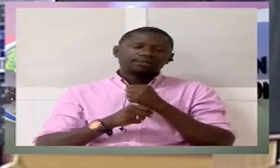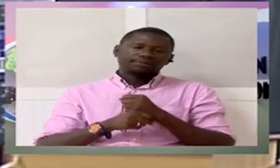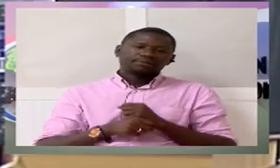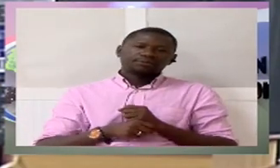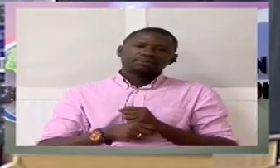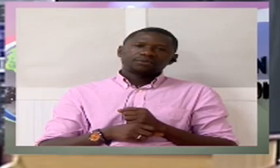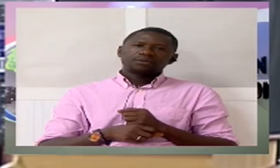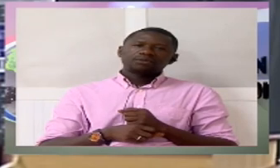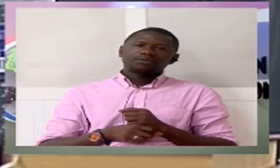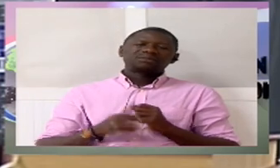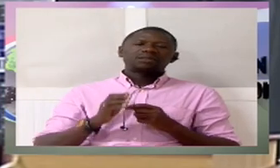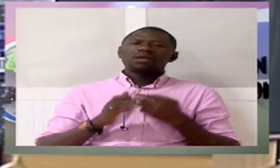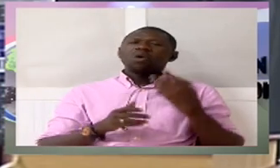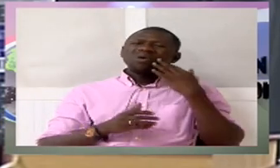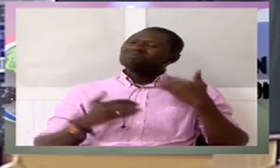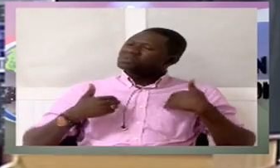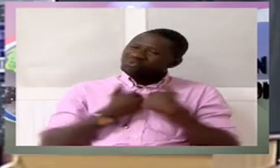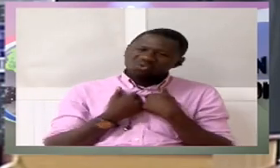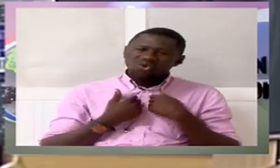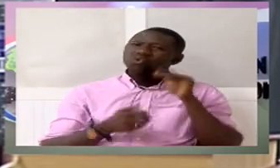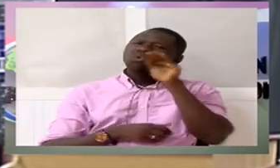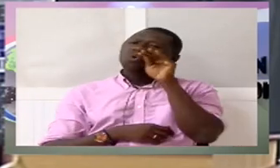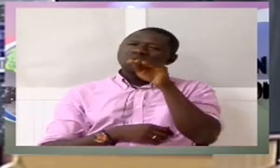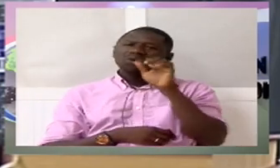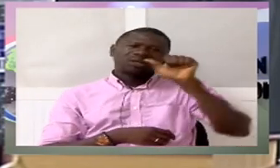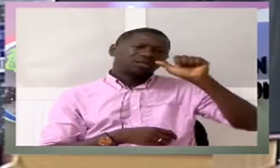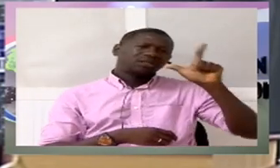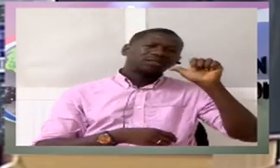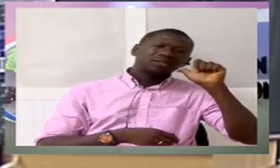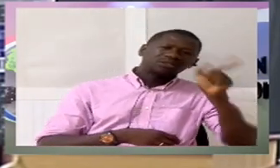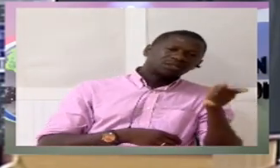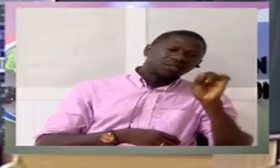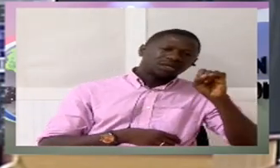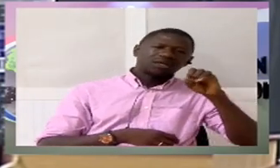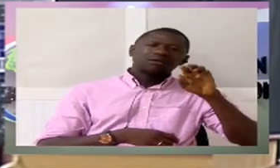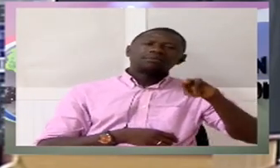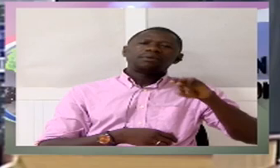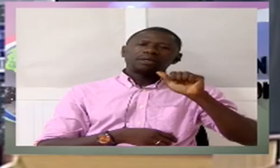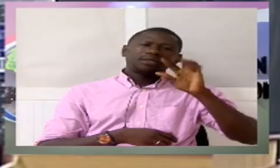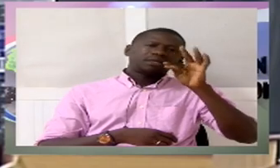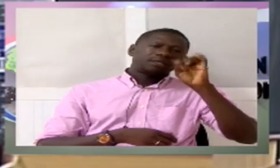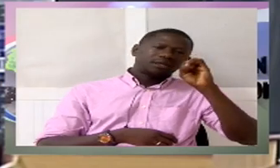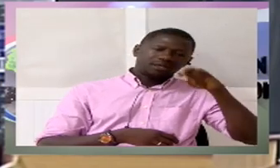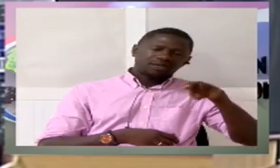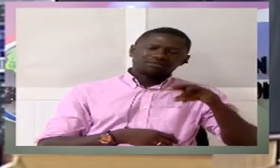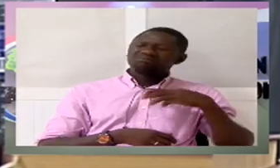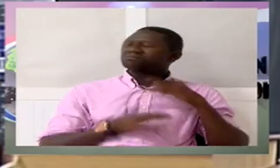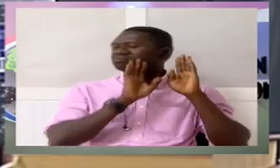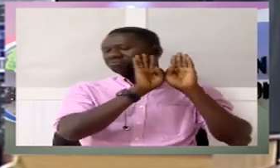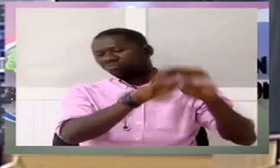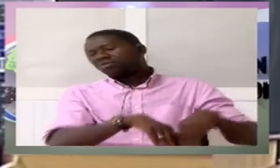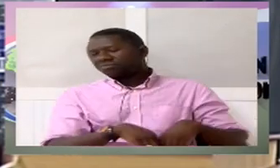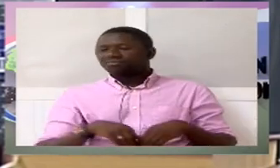made. When I called Alhaji Martin until I got tired, I left him alone. And I left things like